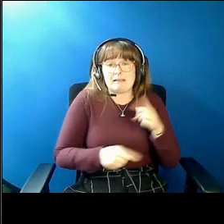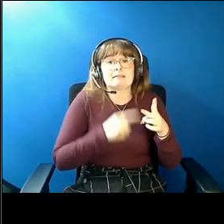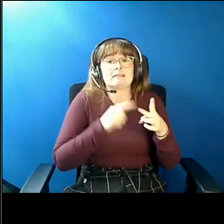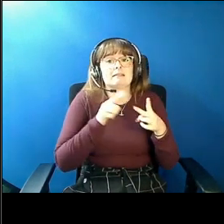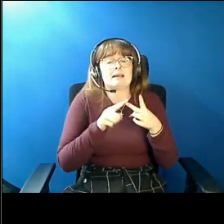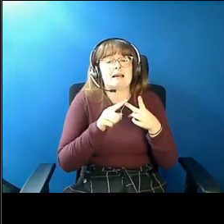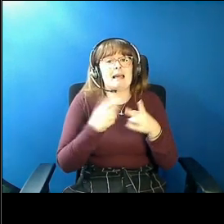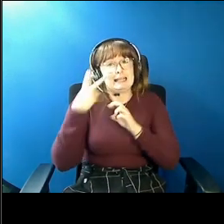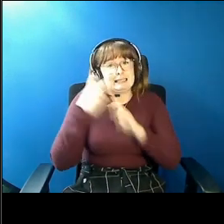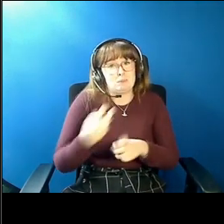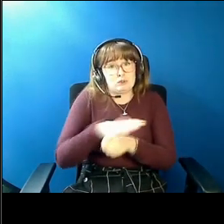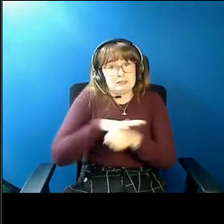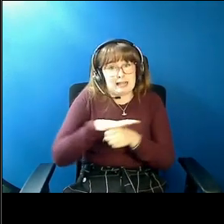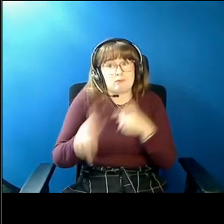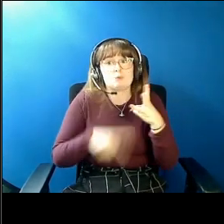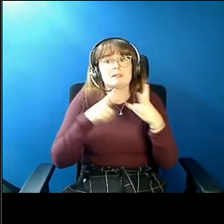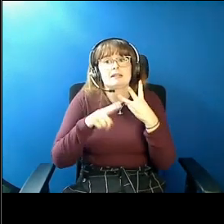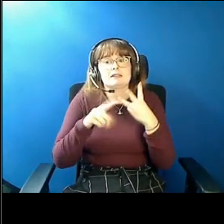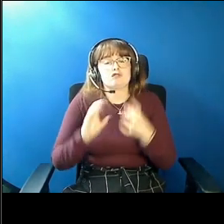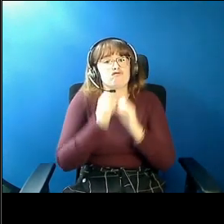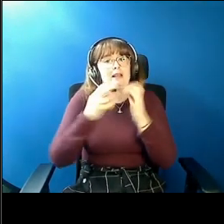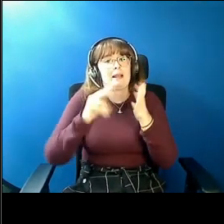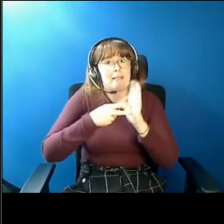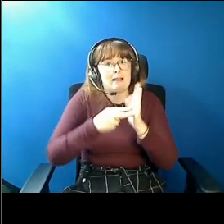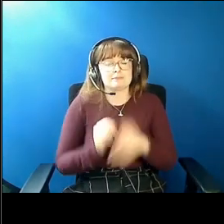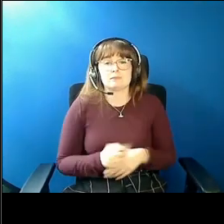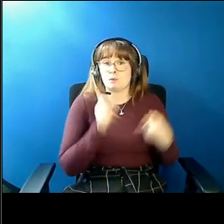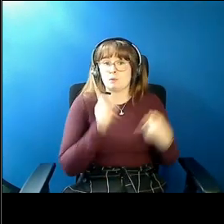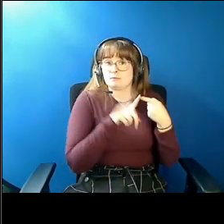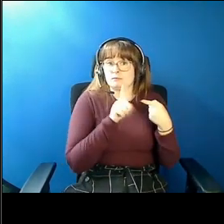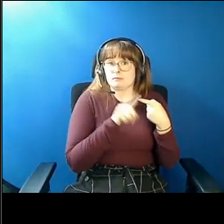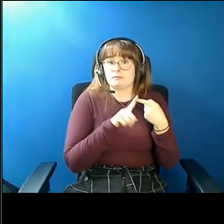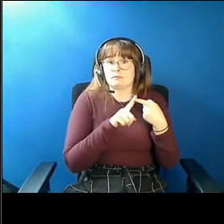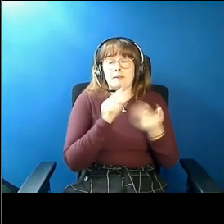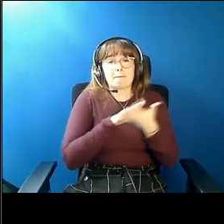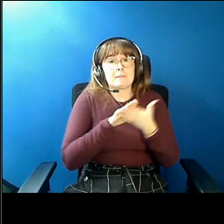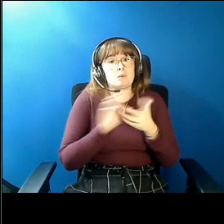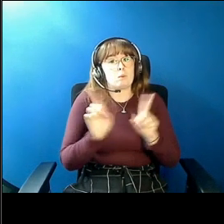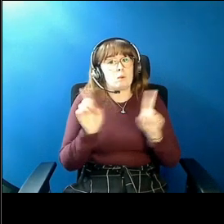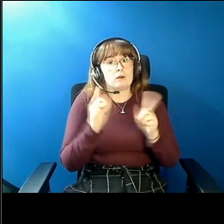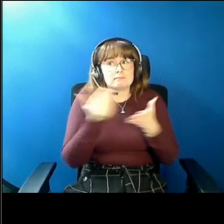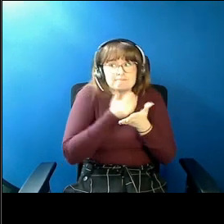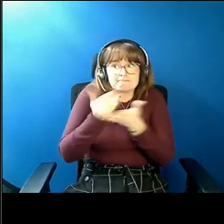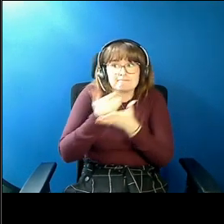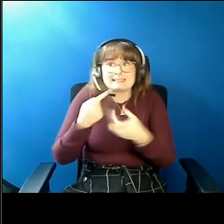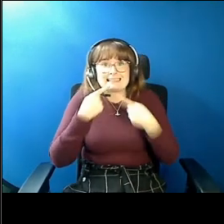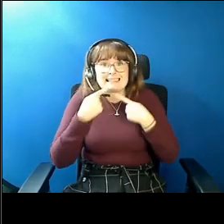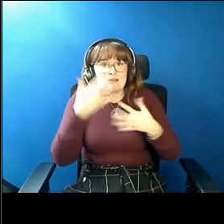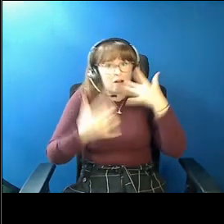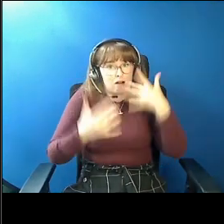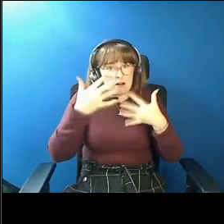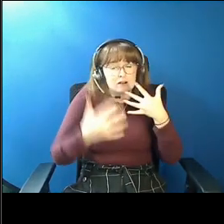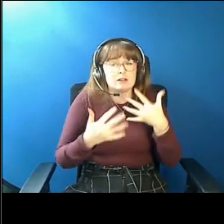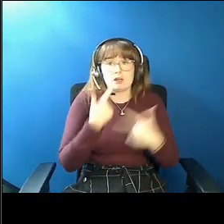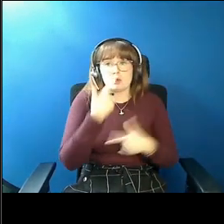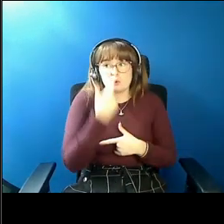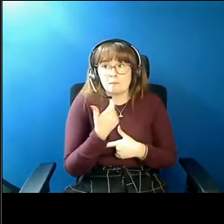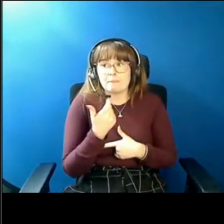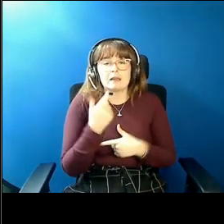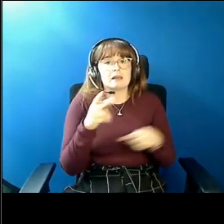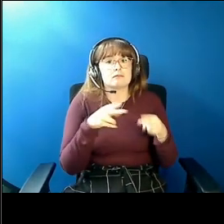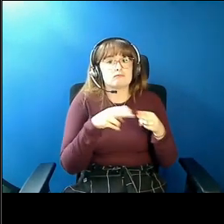a plan. So when we say building an evidence base, this involves collecting relevant data sets on the housing stock, and this can include property level